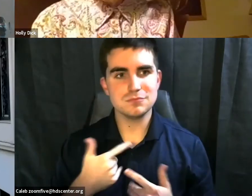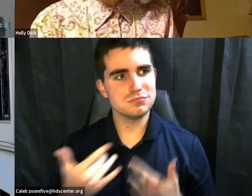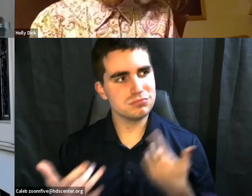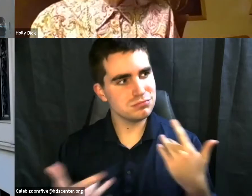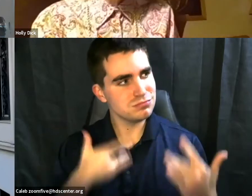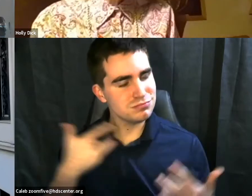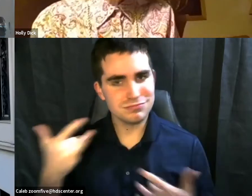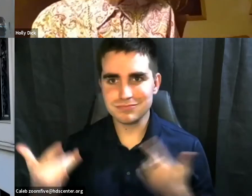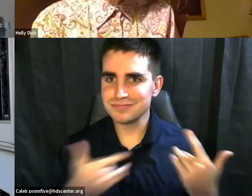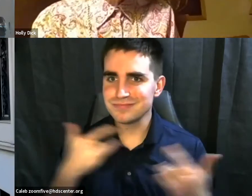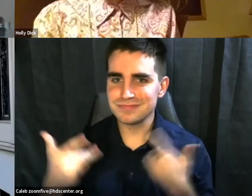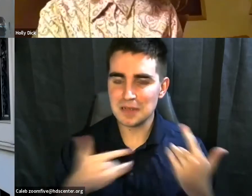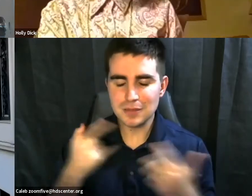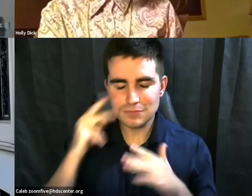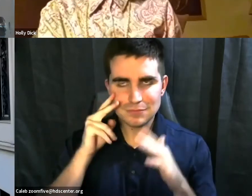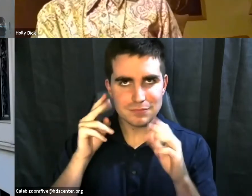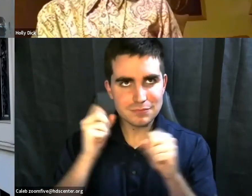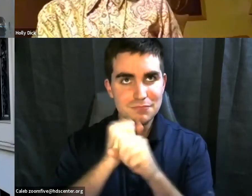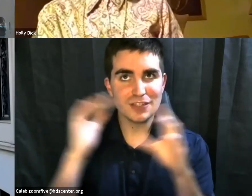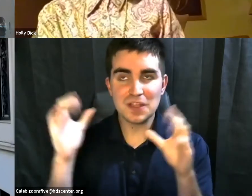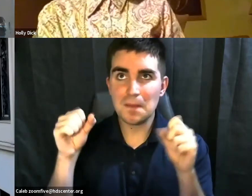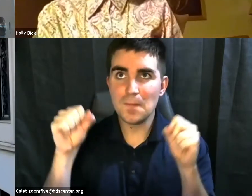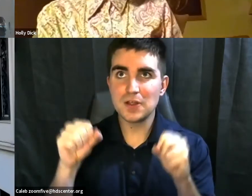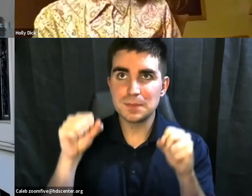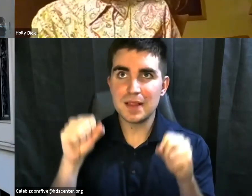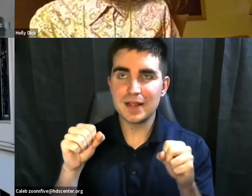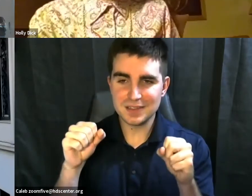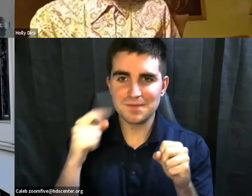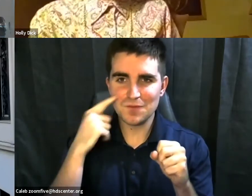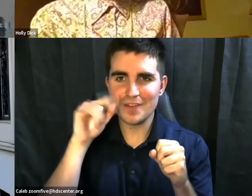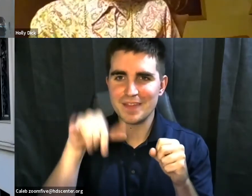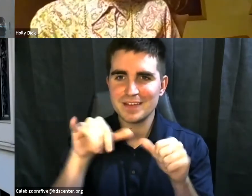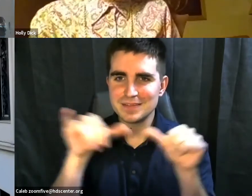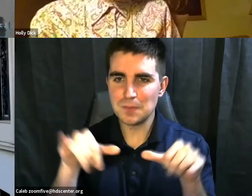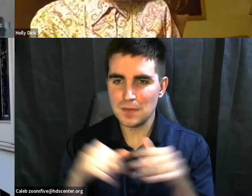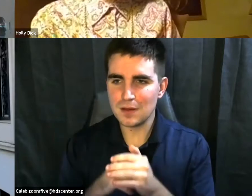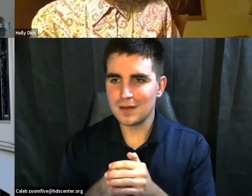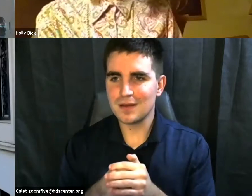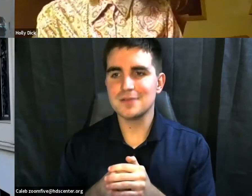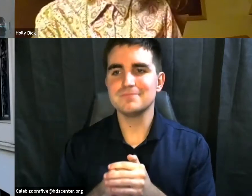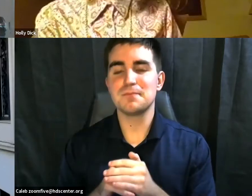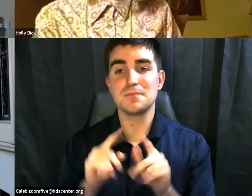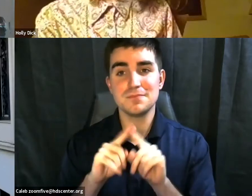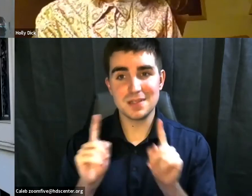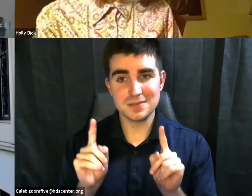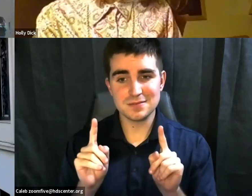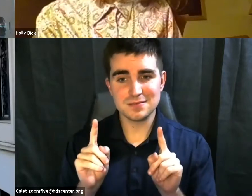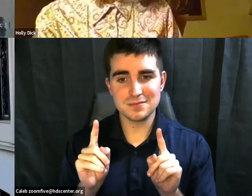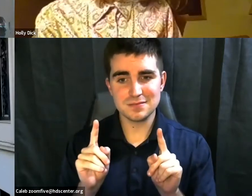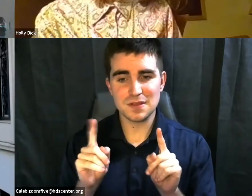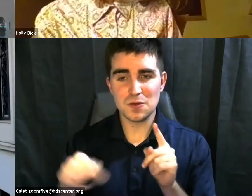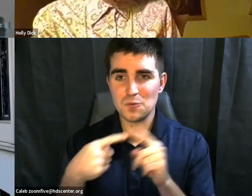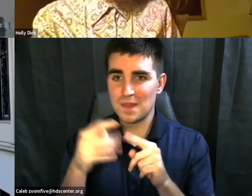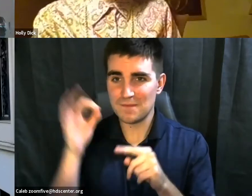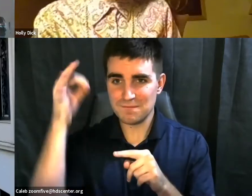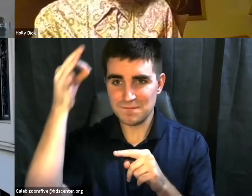kind of imagining the possibilities. Little did I know, though, that when the federal